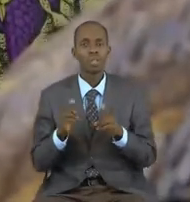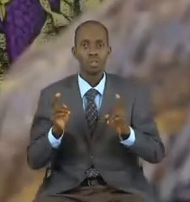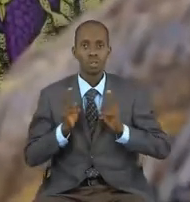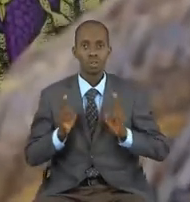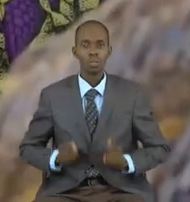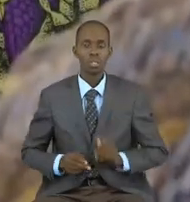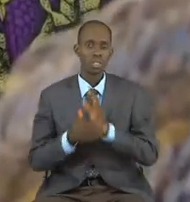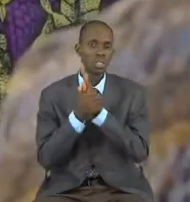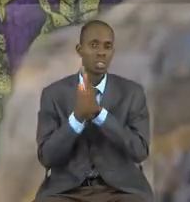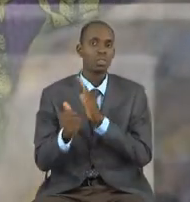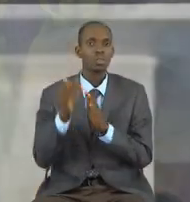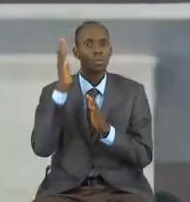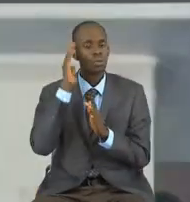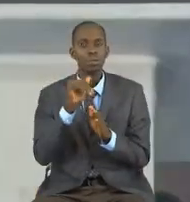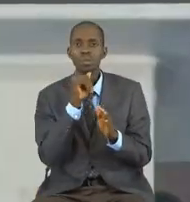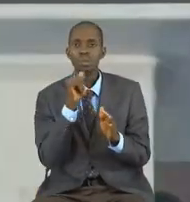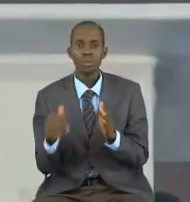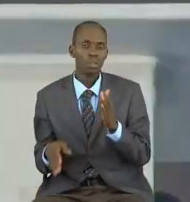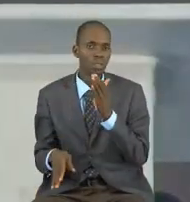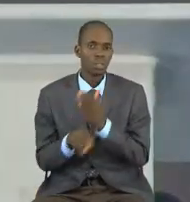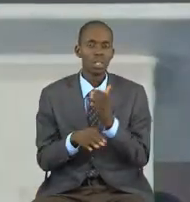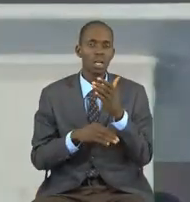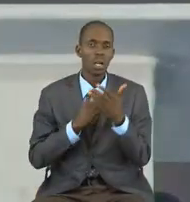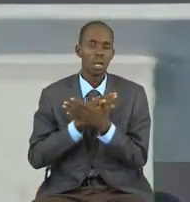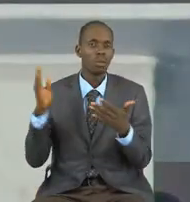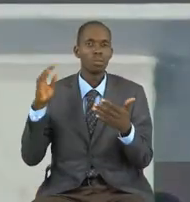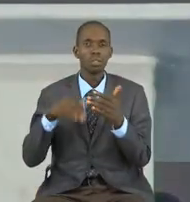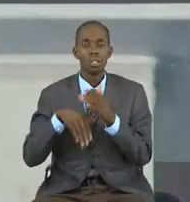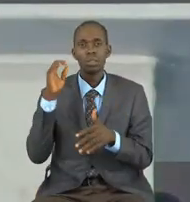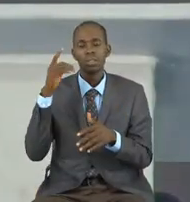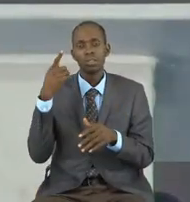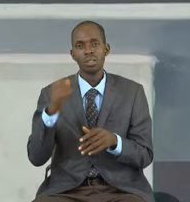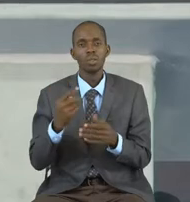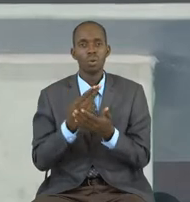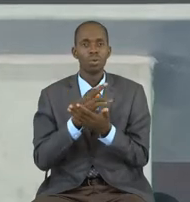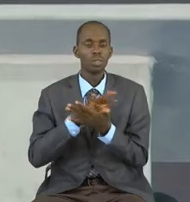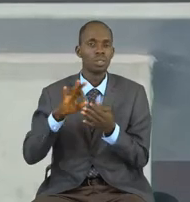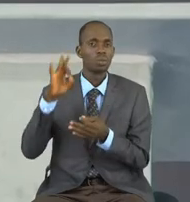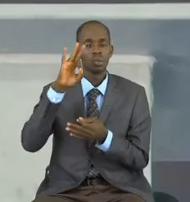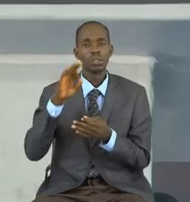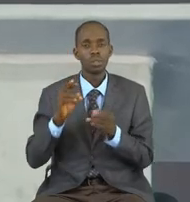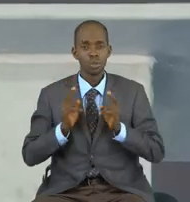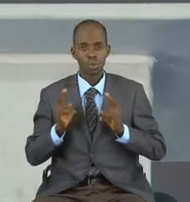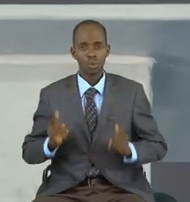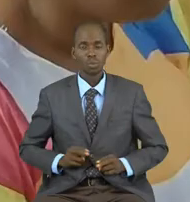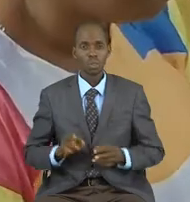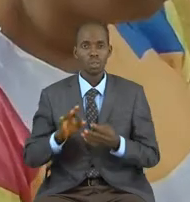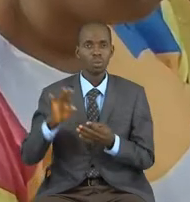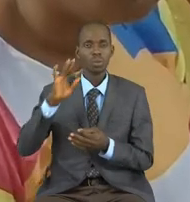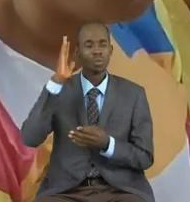not drive the Holy Spirit away. Amen. Human spirit will not drive the Holy Spirit